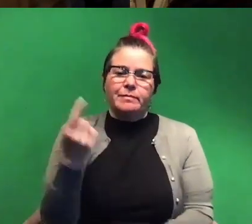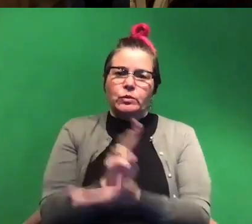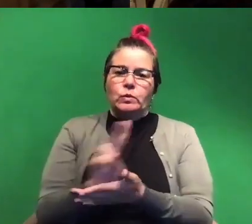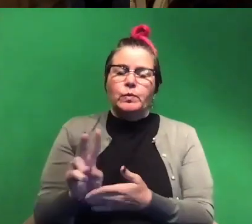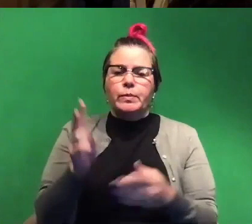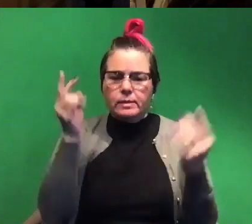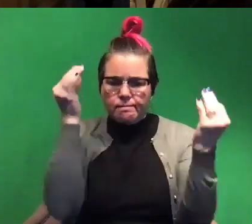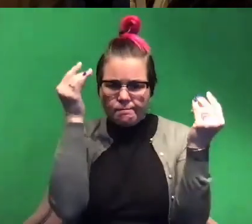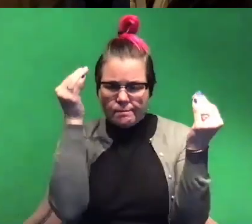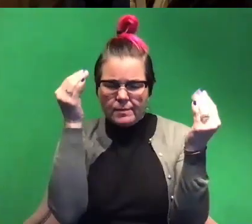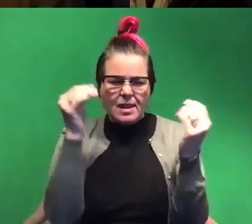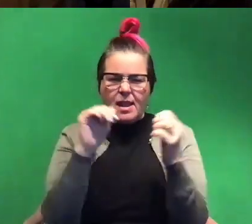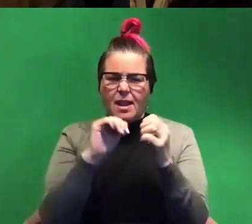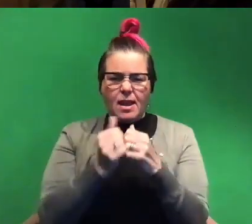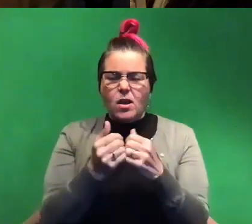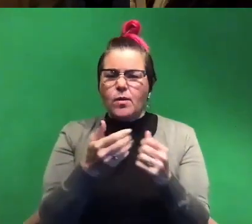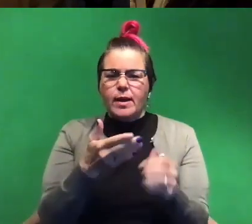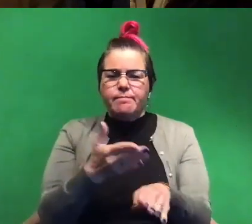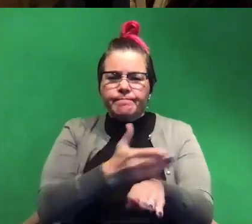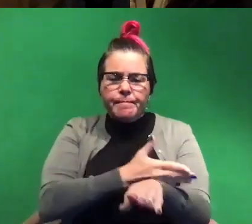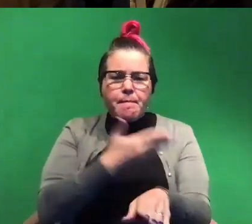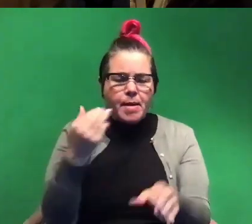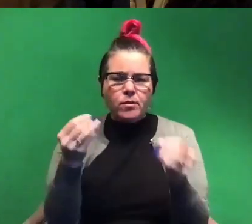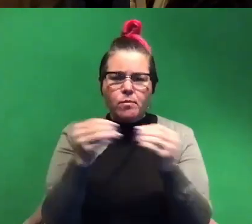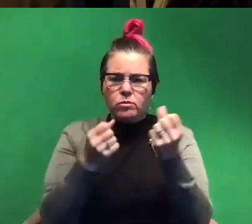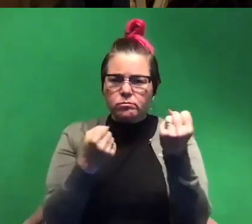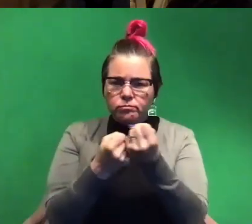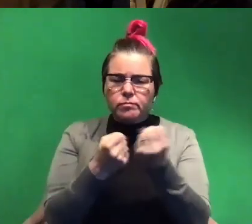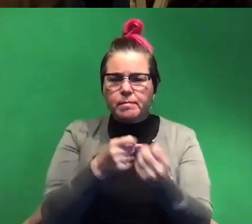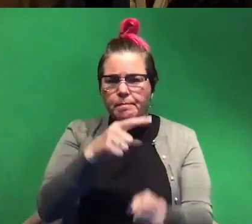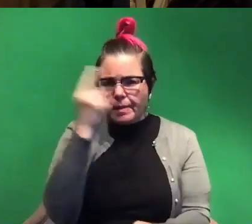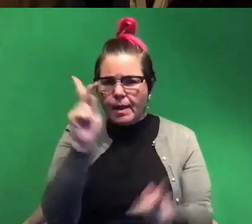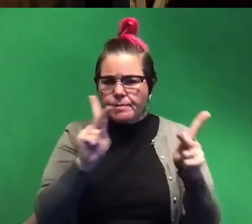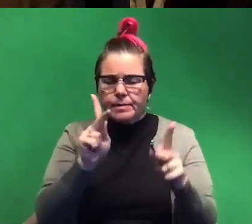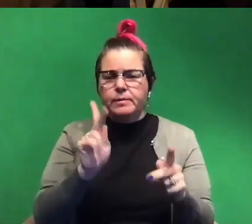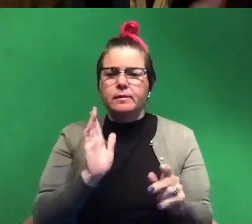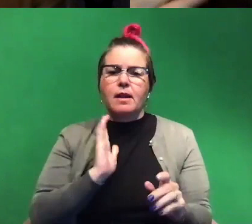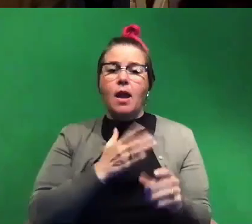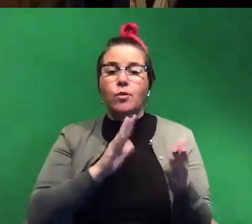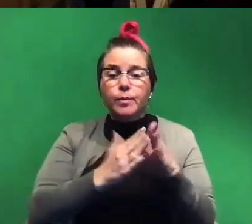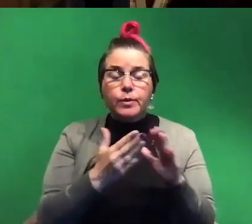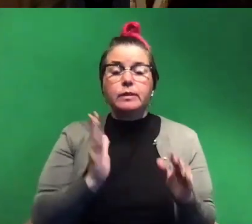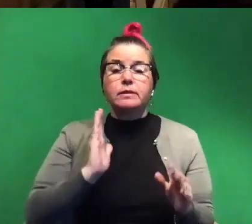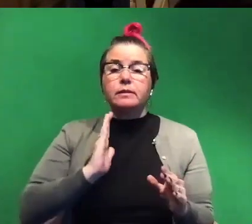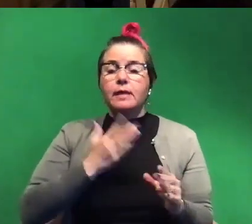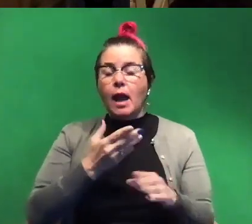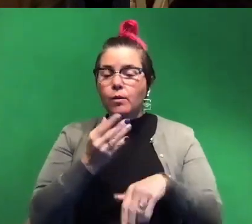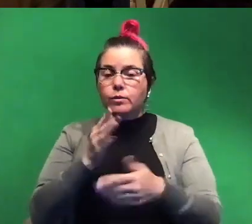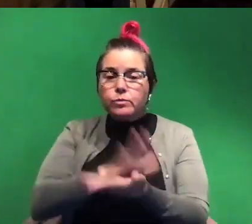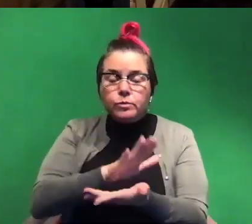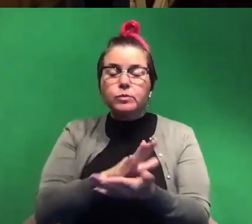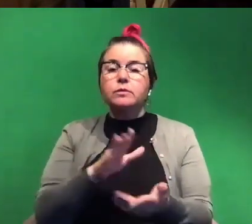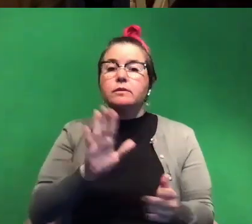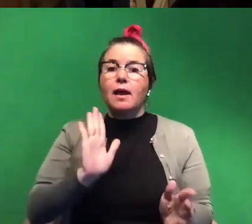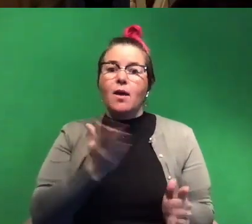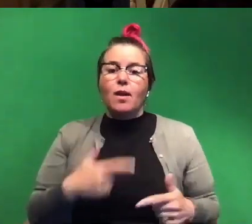hard about how we can be better and more supportive of Black folks in our communities, in our institutions, in our lives, and